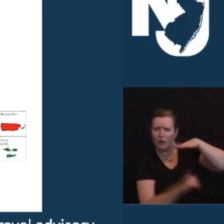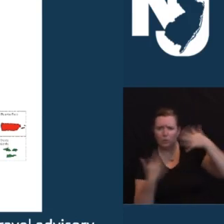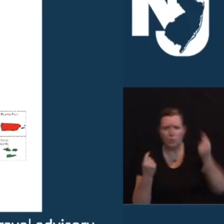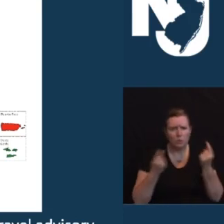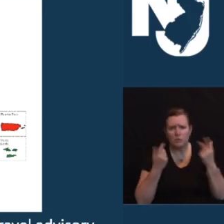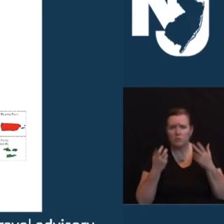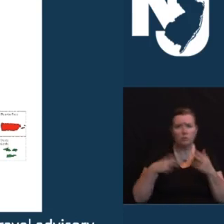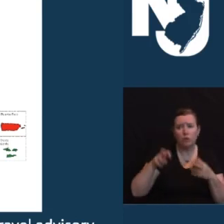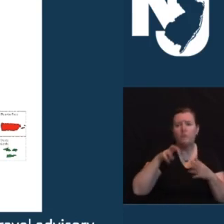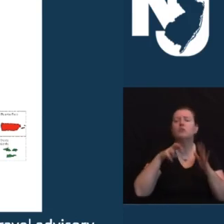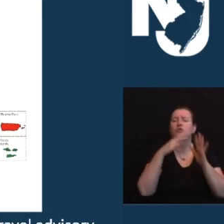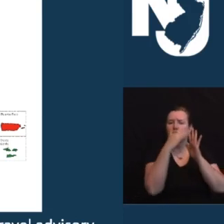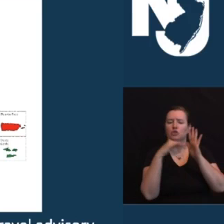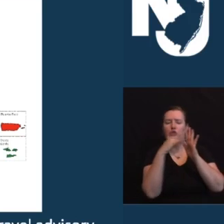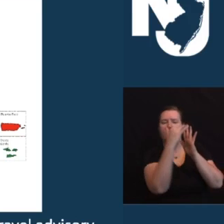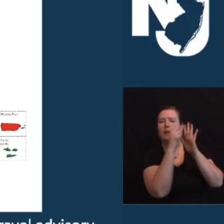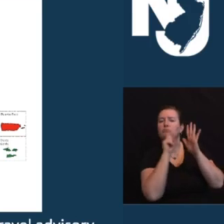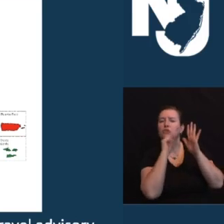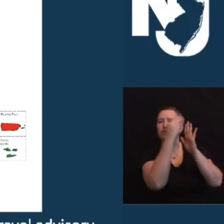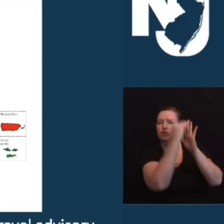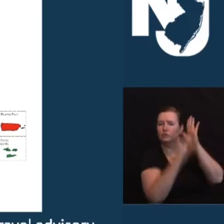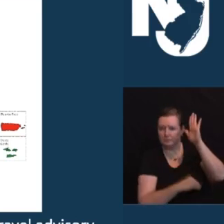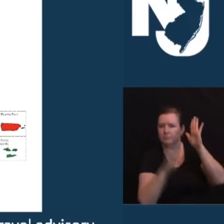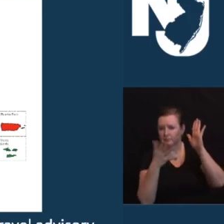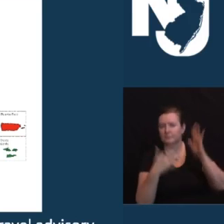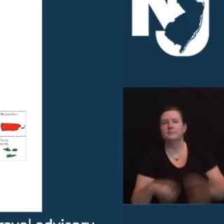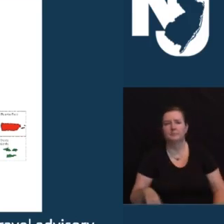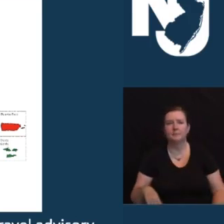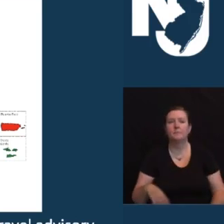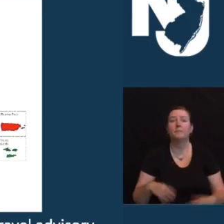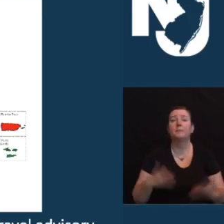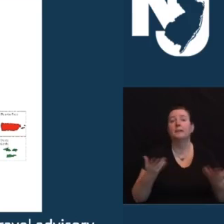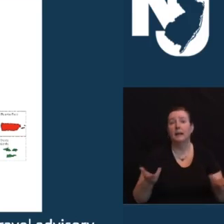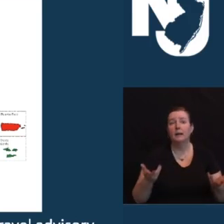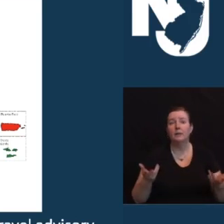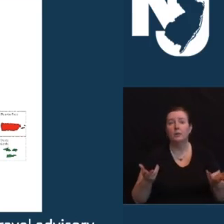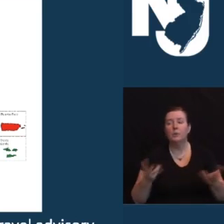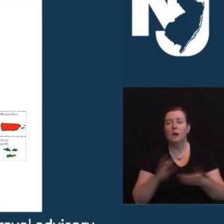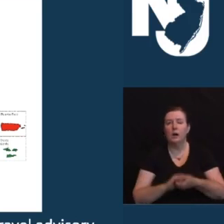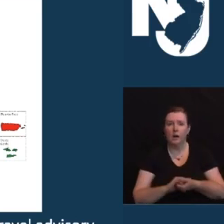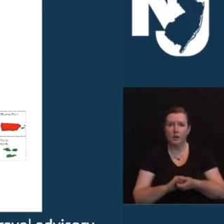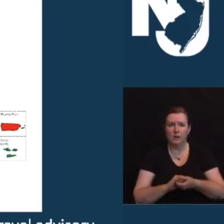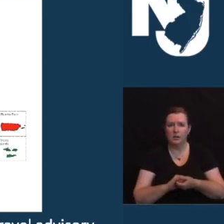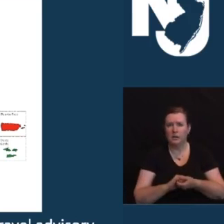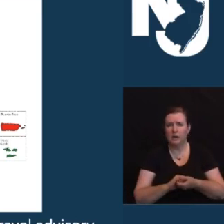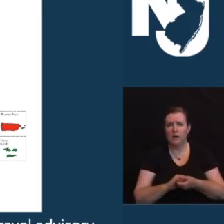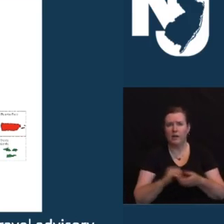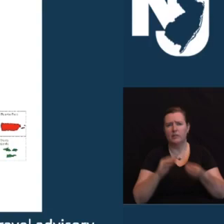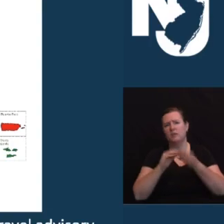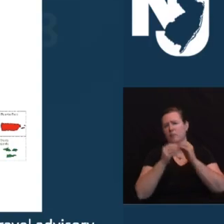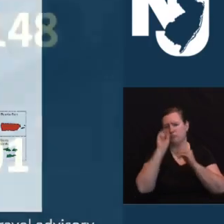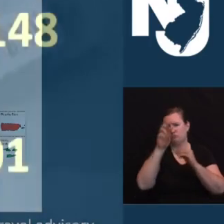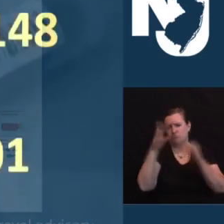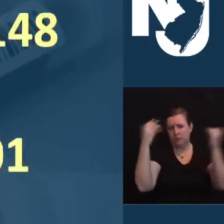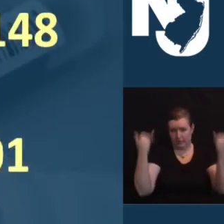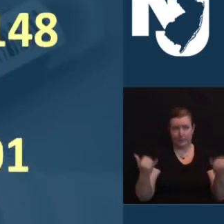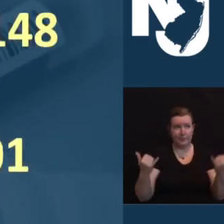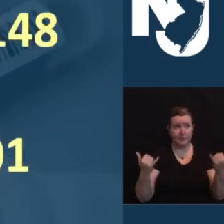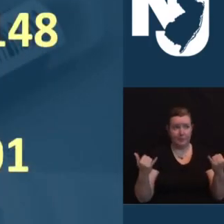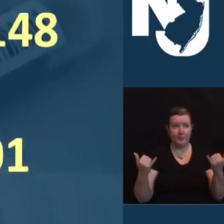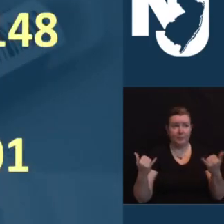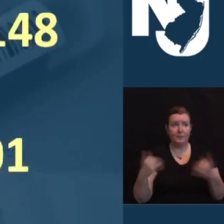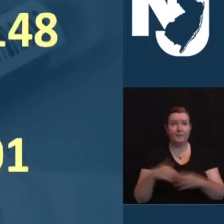survey. Let us now, with a little bit of sobriety, to say the least, turn to the overnight numbers. Today, we are reporting an